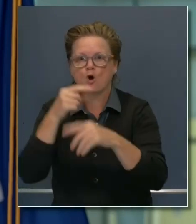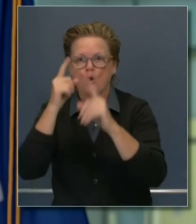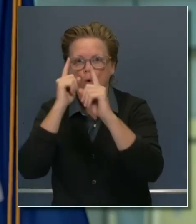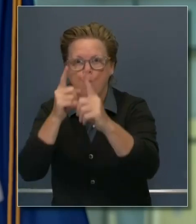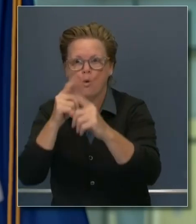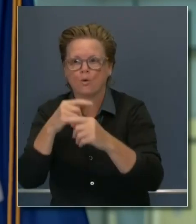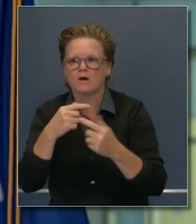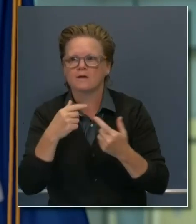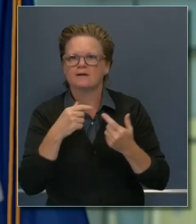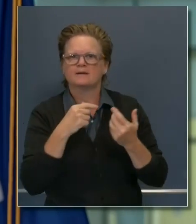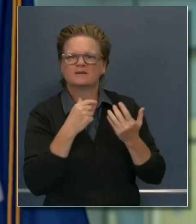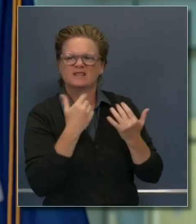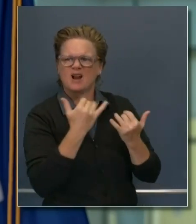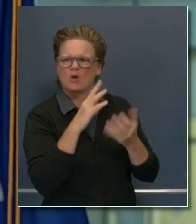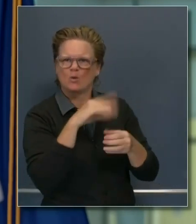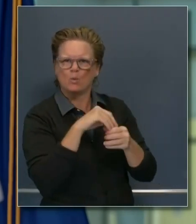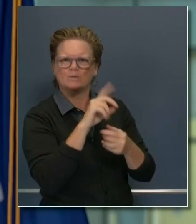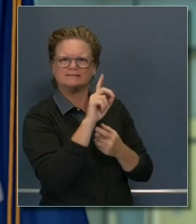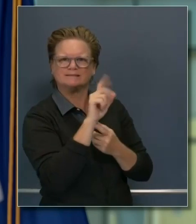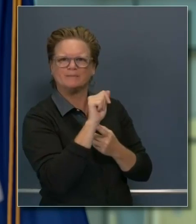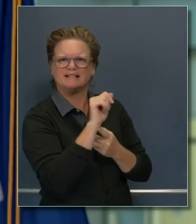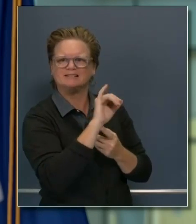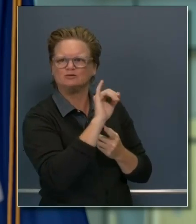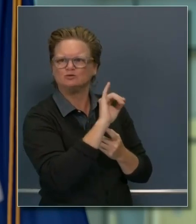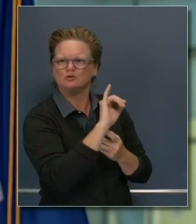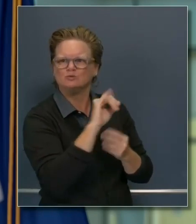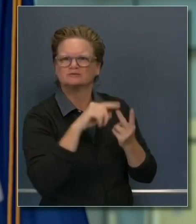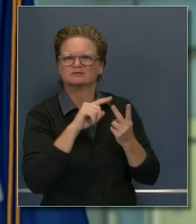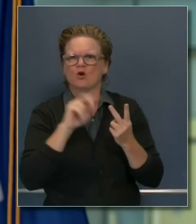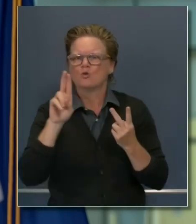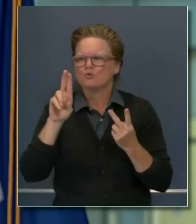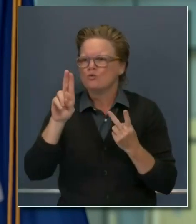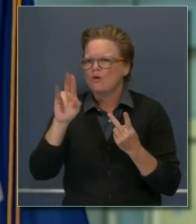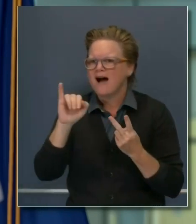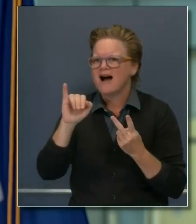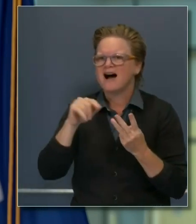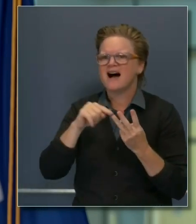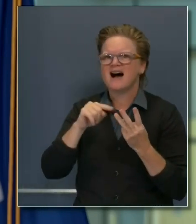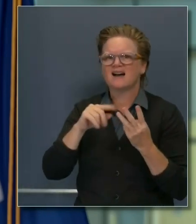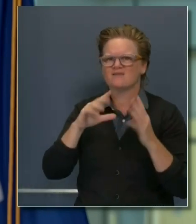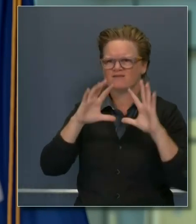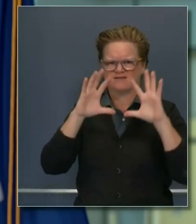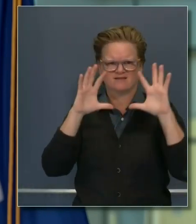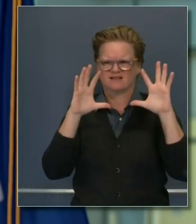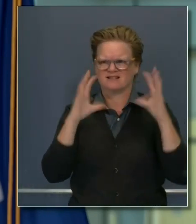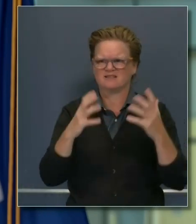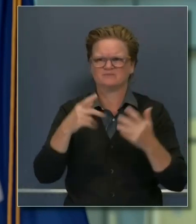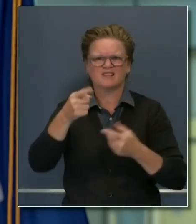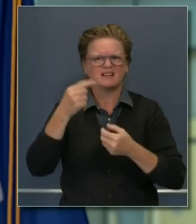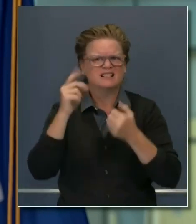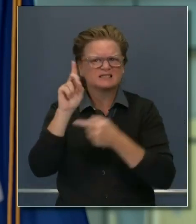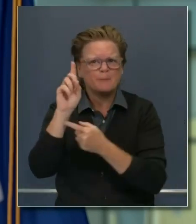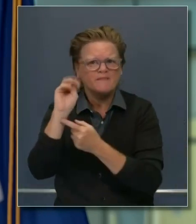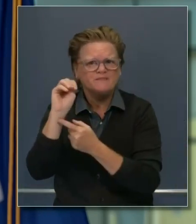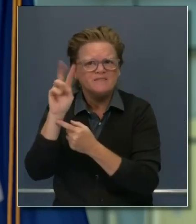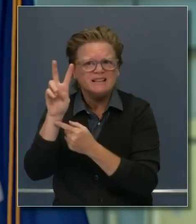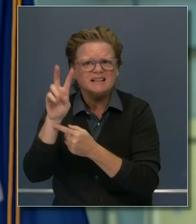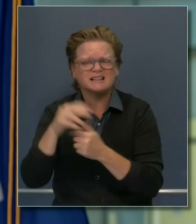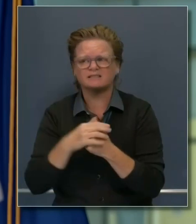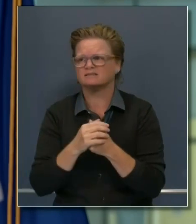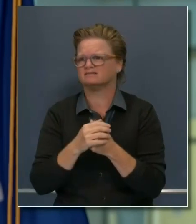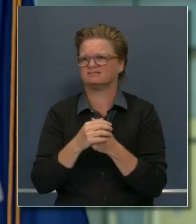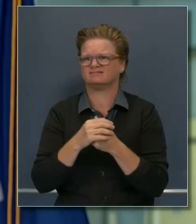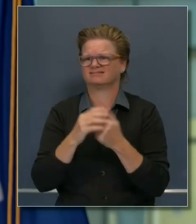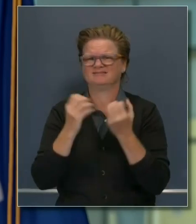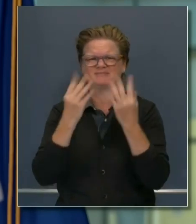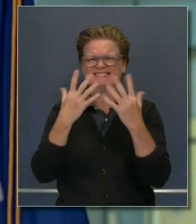just issues with unemployment insurance. It's across the spectrum, including the Department of Motor Vehicles and in many other areas of government. That's why I